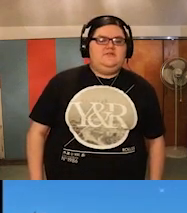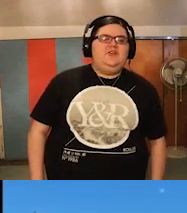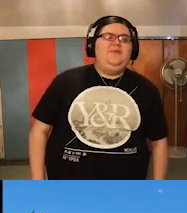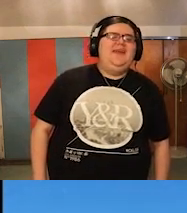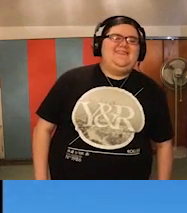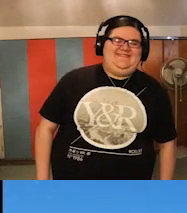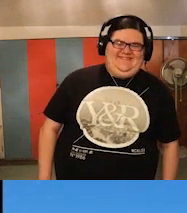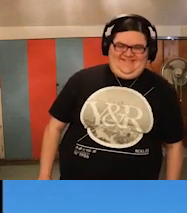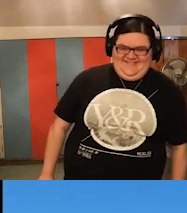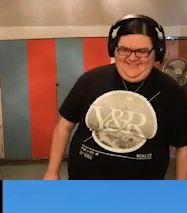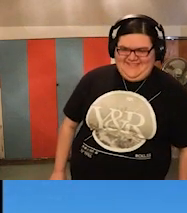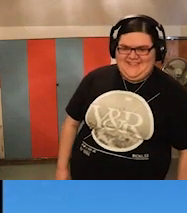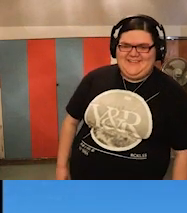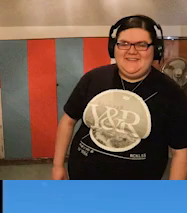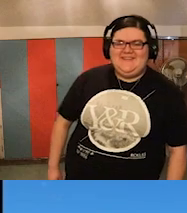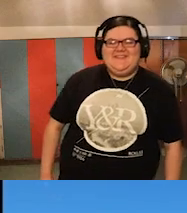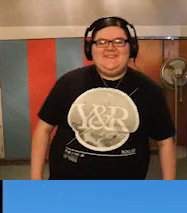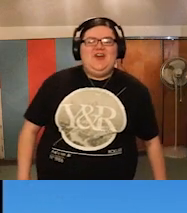Dummy!